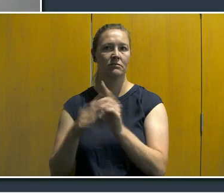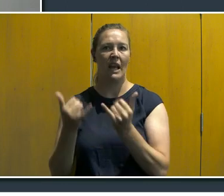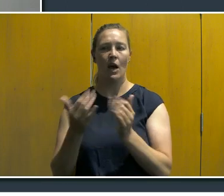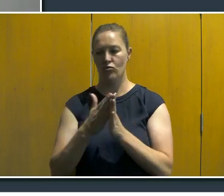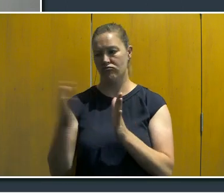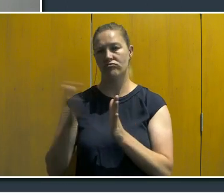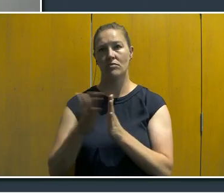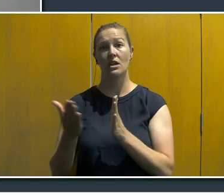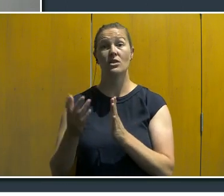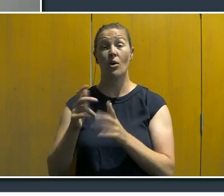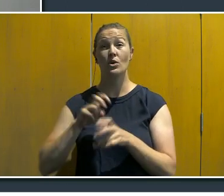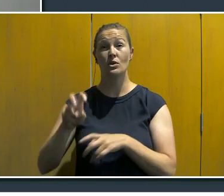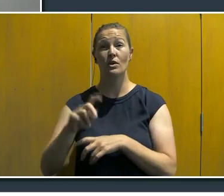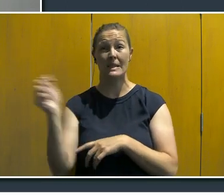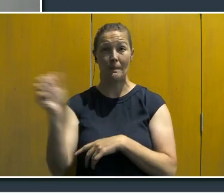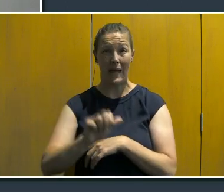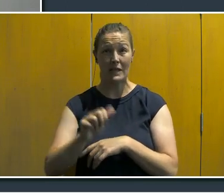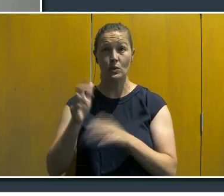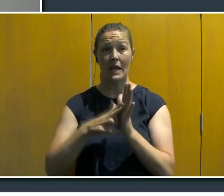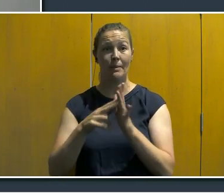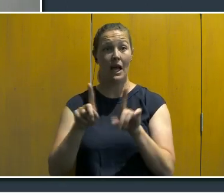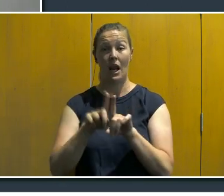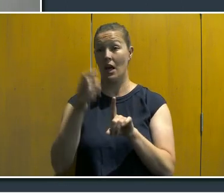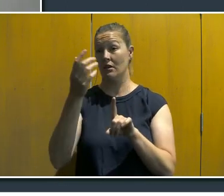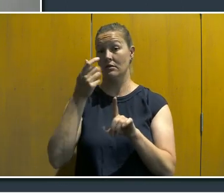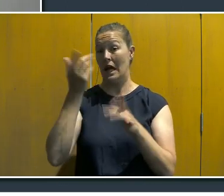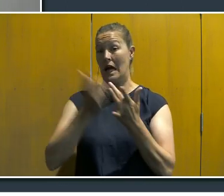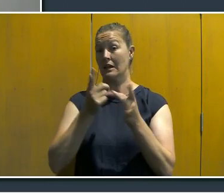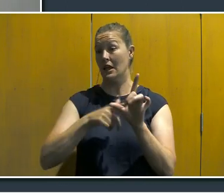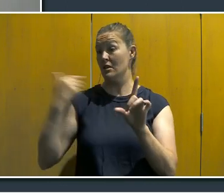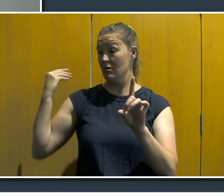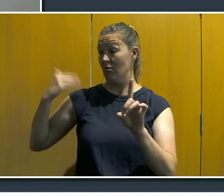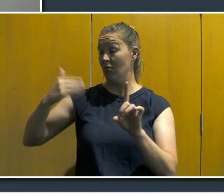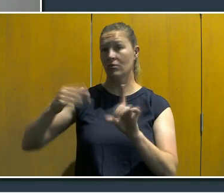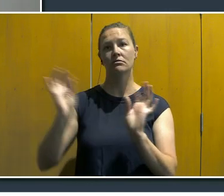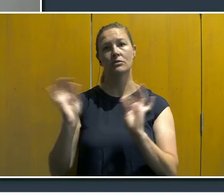You are not going to get the tourists in Napier that you've had every other year.